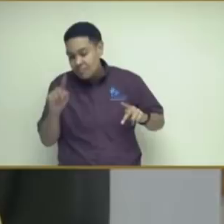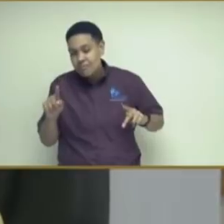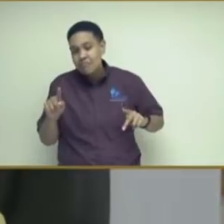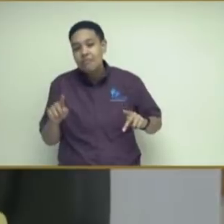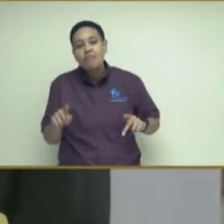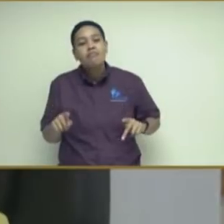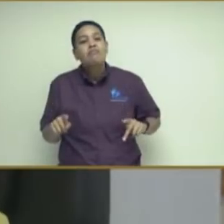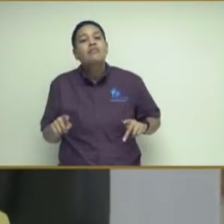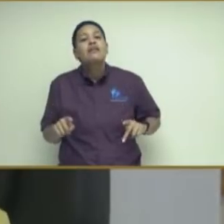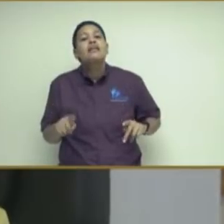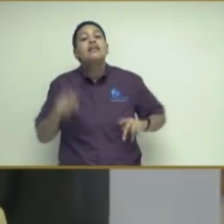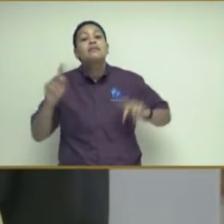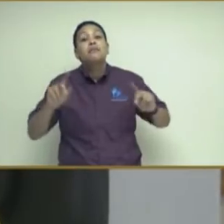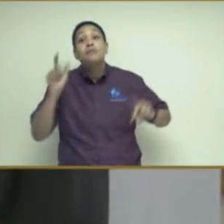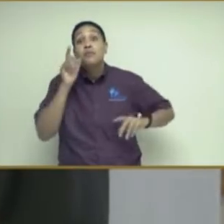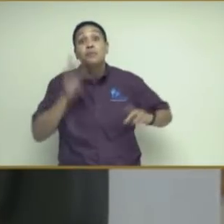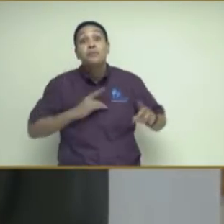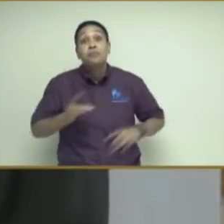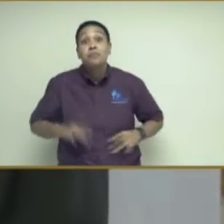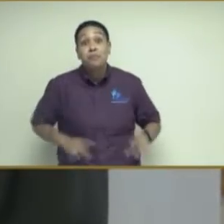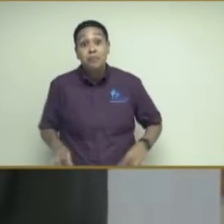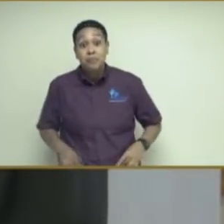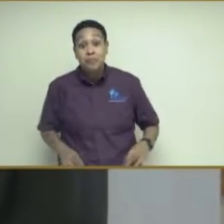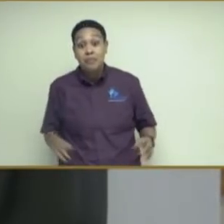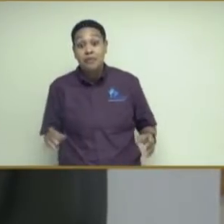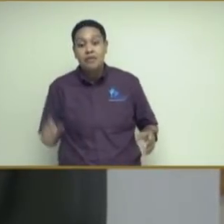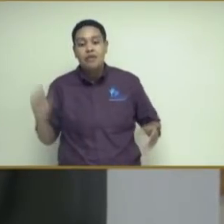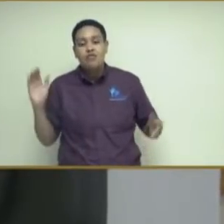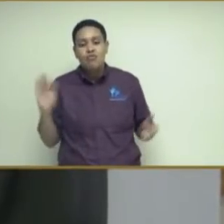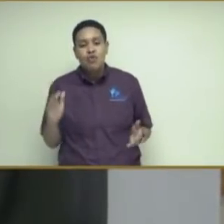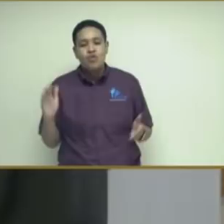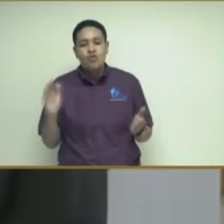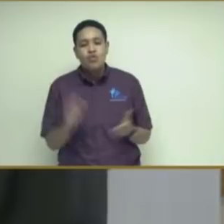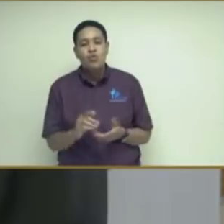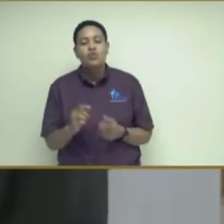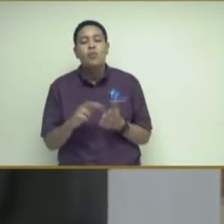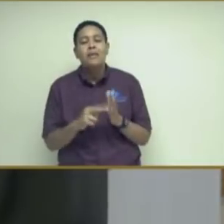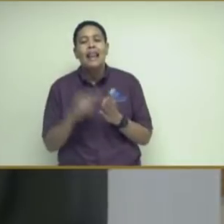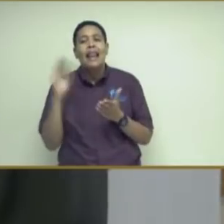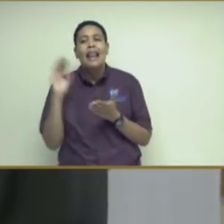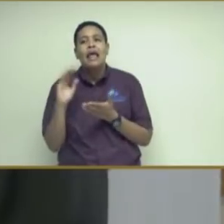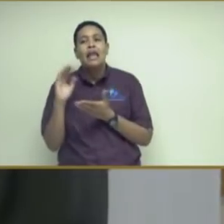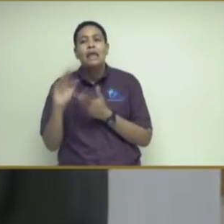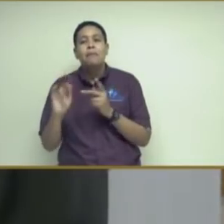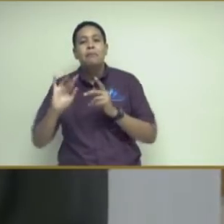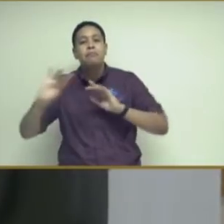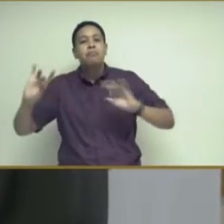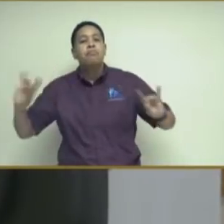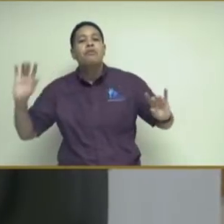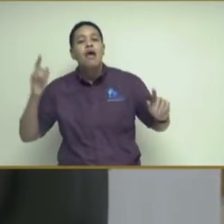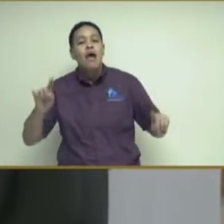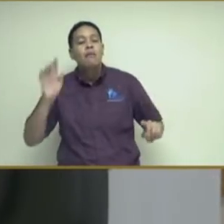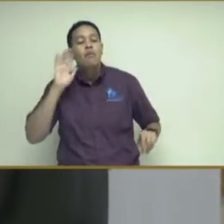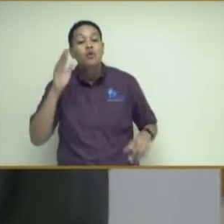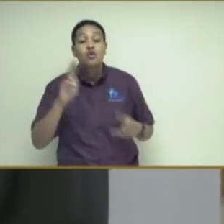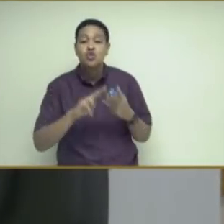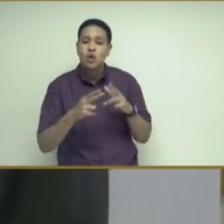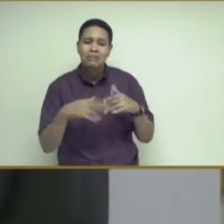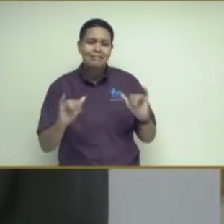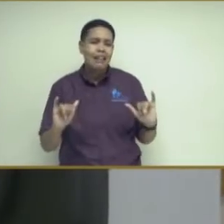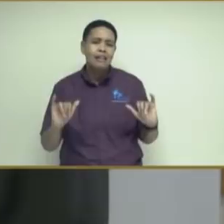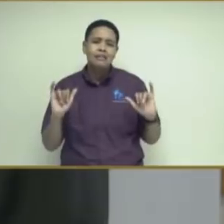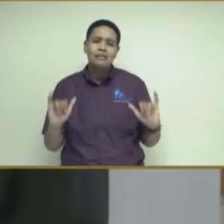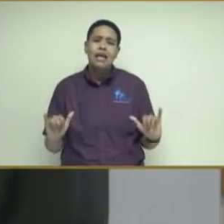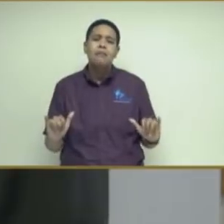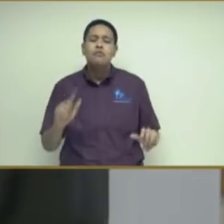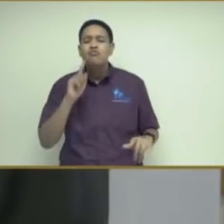population goes down, and so less and less persons will get it. So the number remains the same. Of course, it's